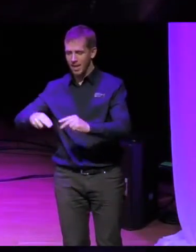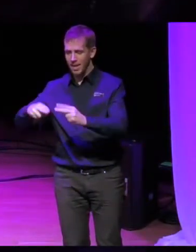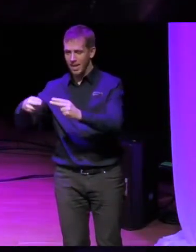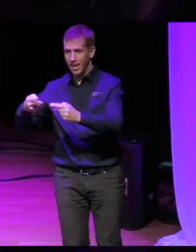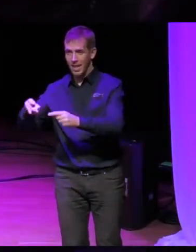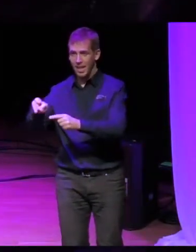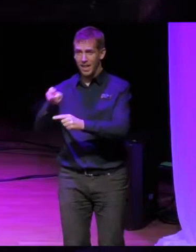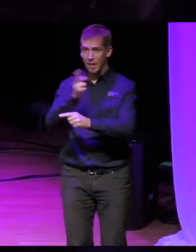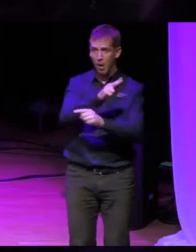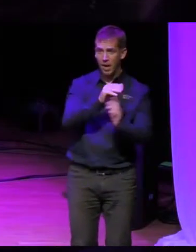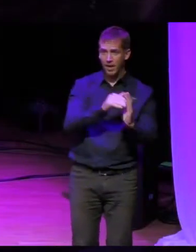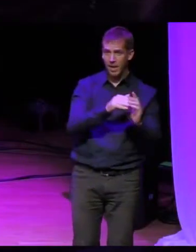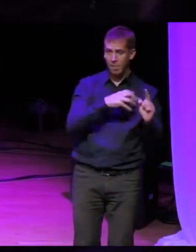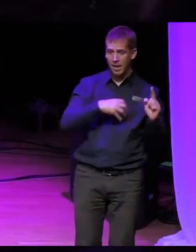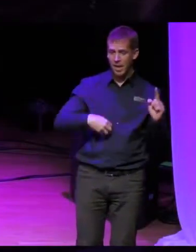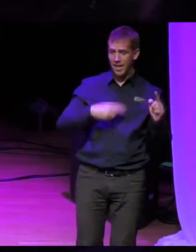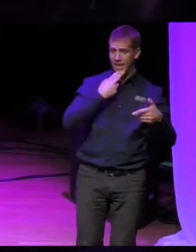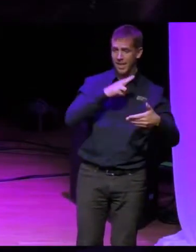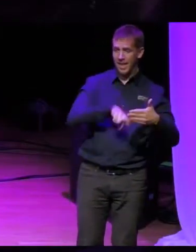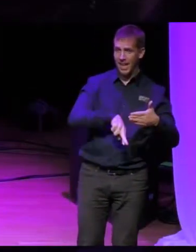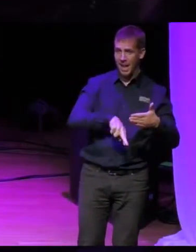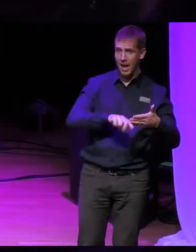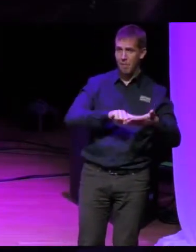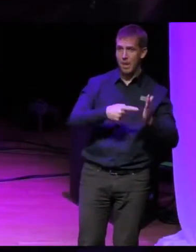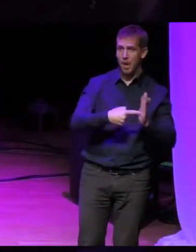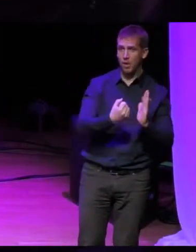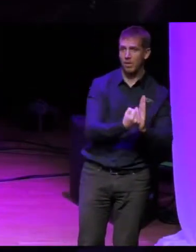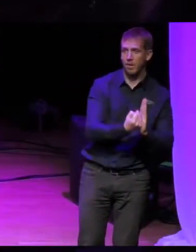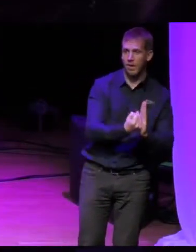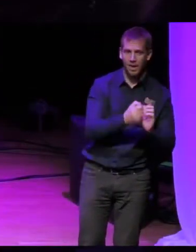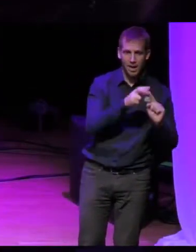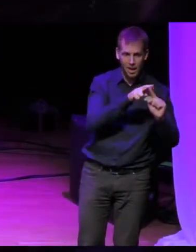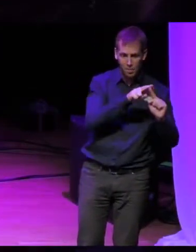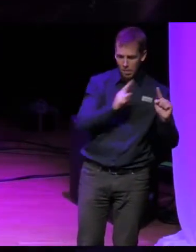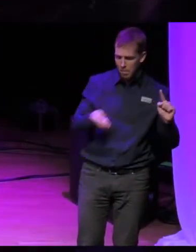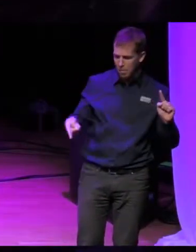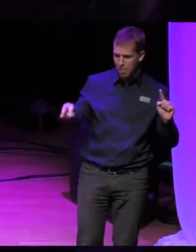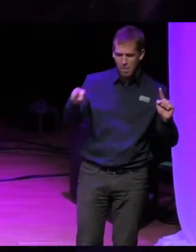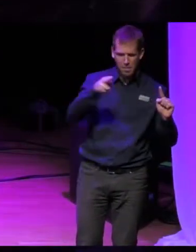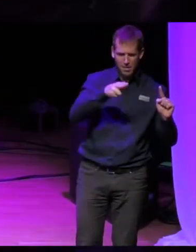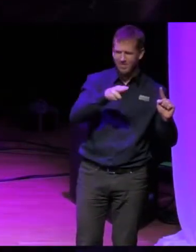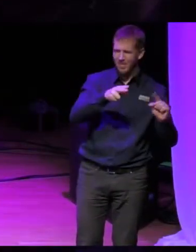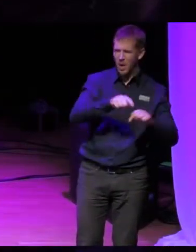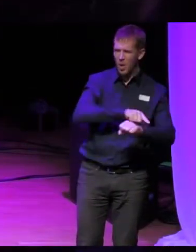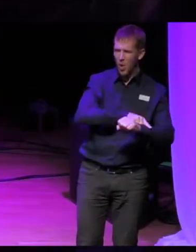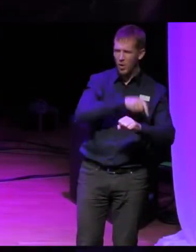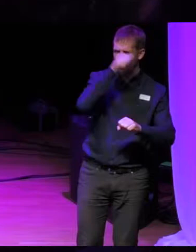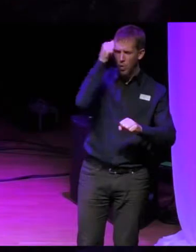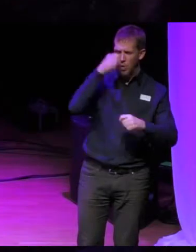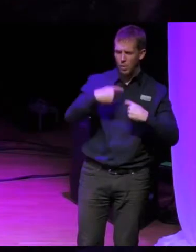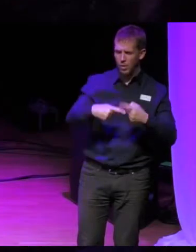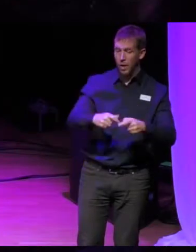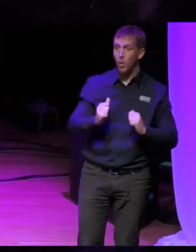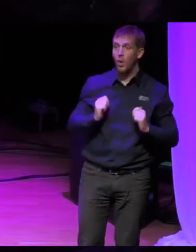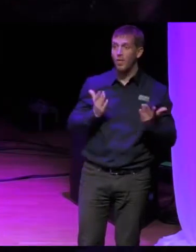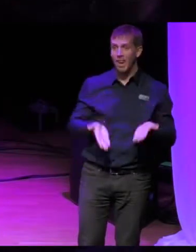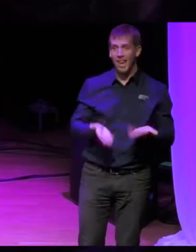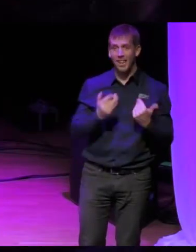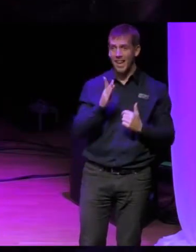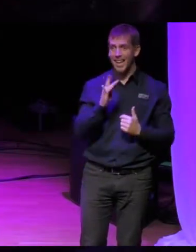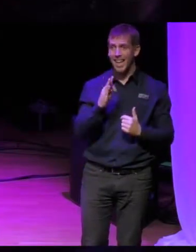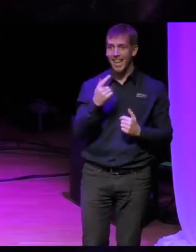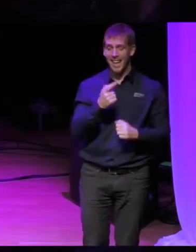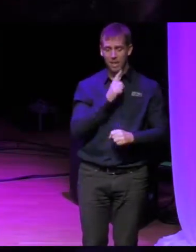signature. And that is a difficult and long process. Certainly executive orders can be